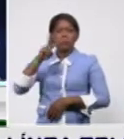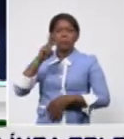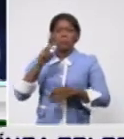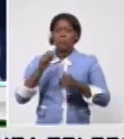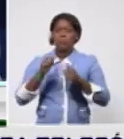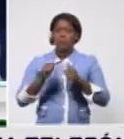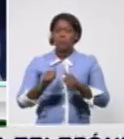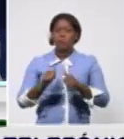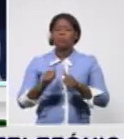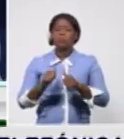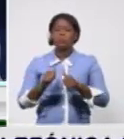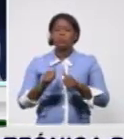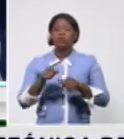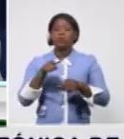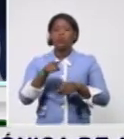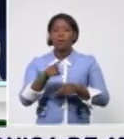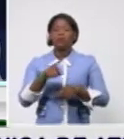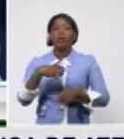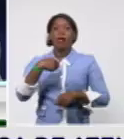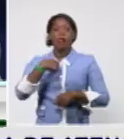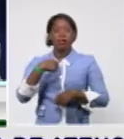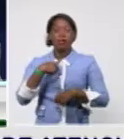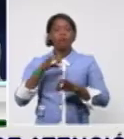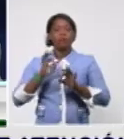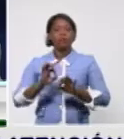began, and